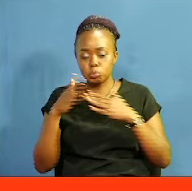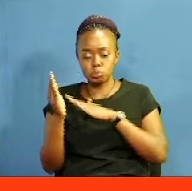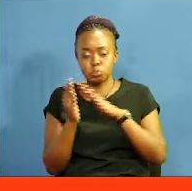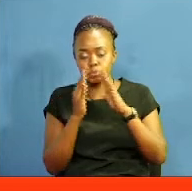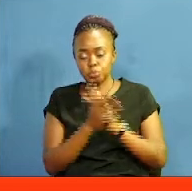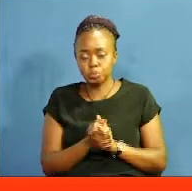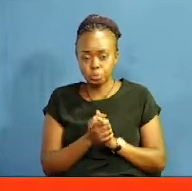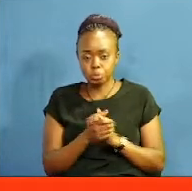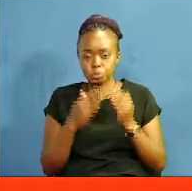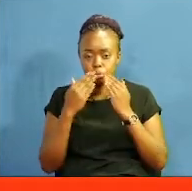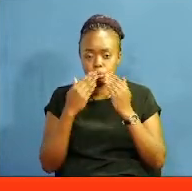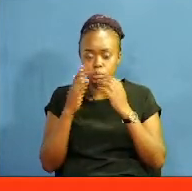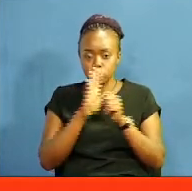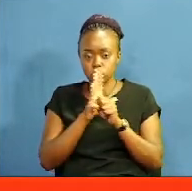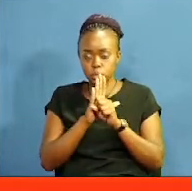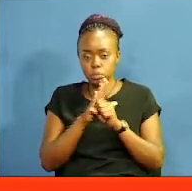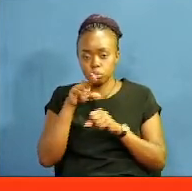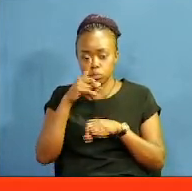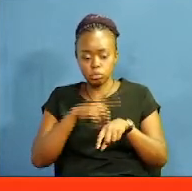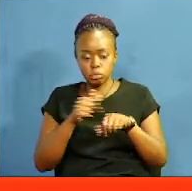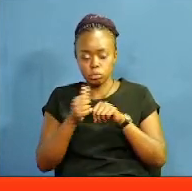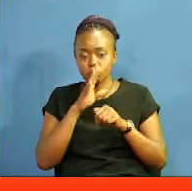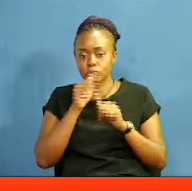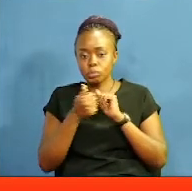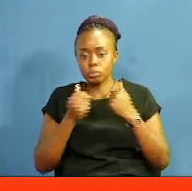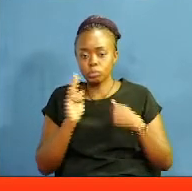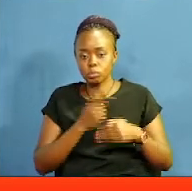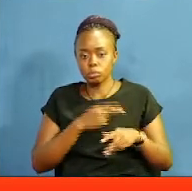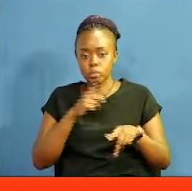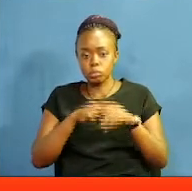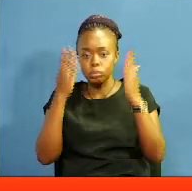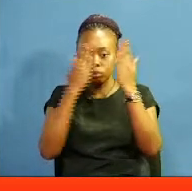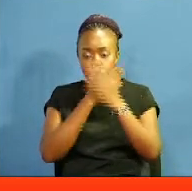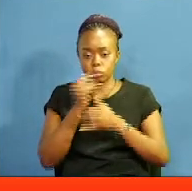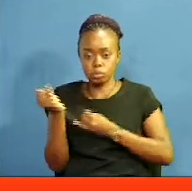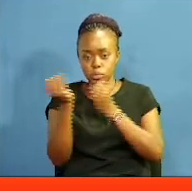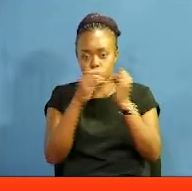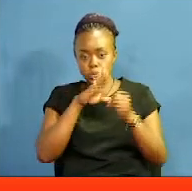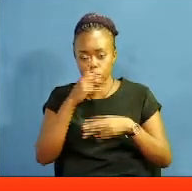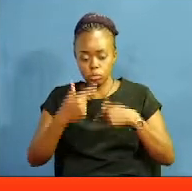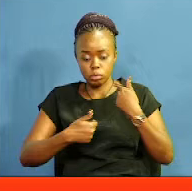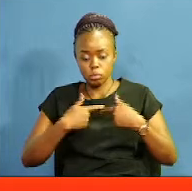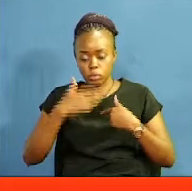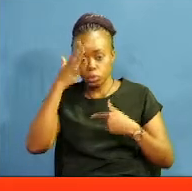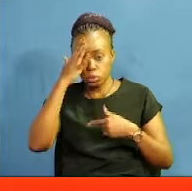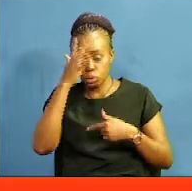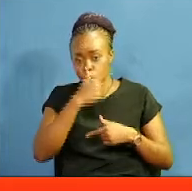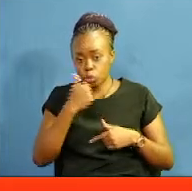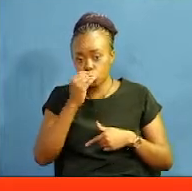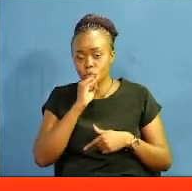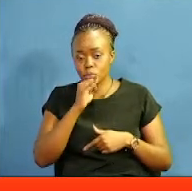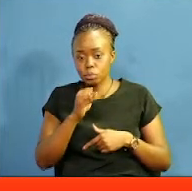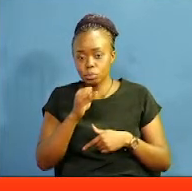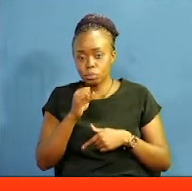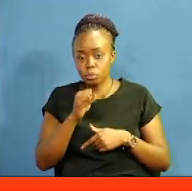Wakili. Yes. Thank you so much for dedicating your time to be with us tonight. Thank you. We introduce ourselves to our viewers, they get to know who Karani is.